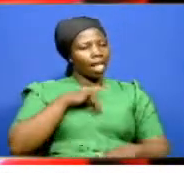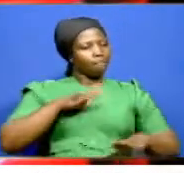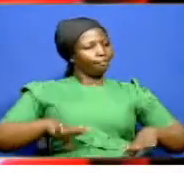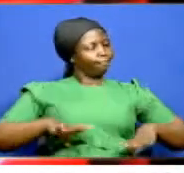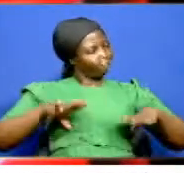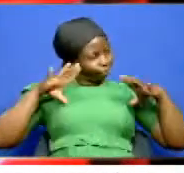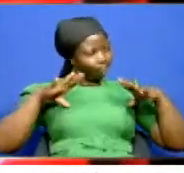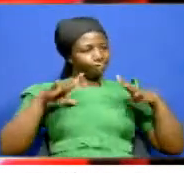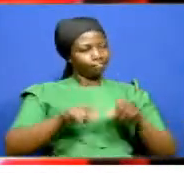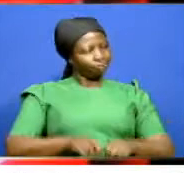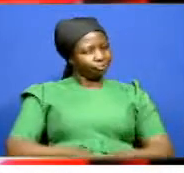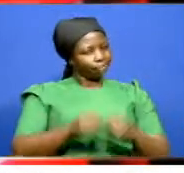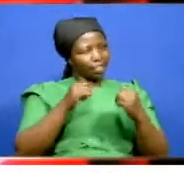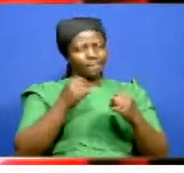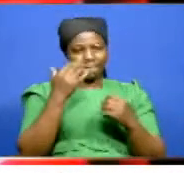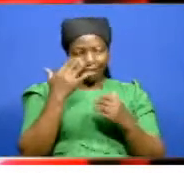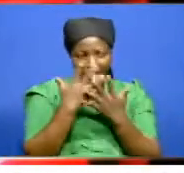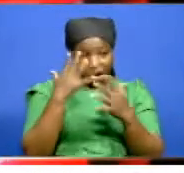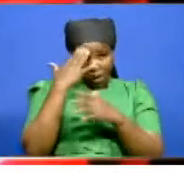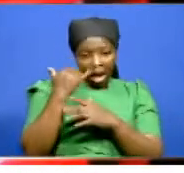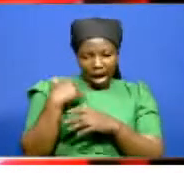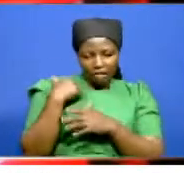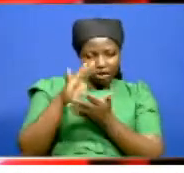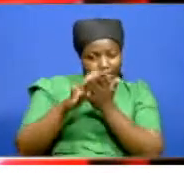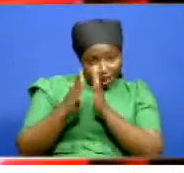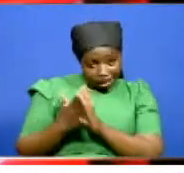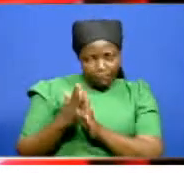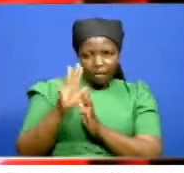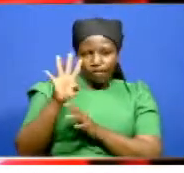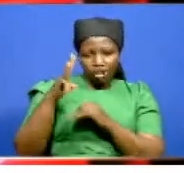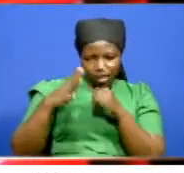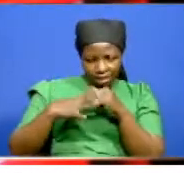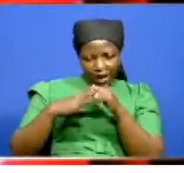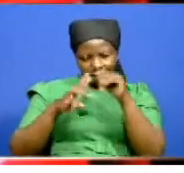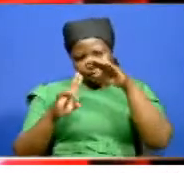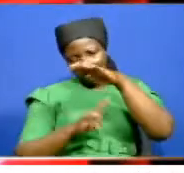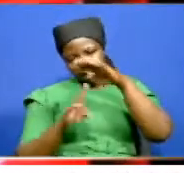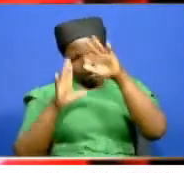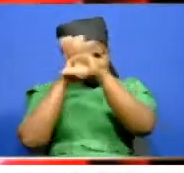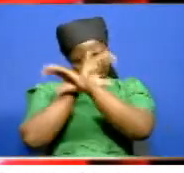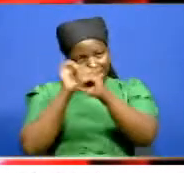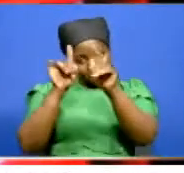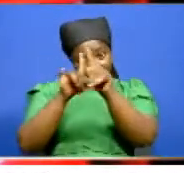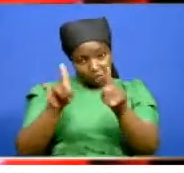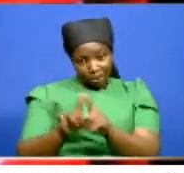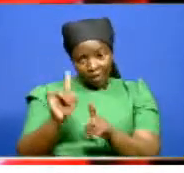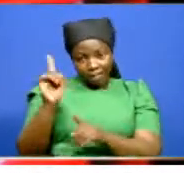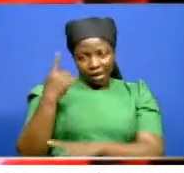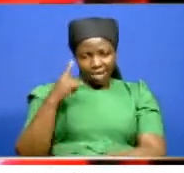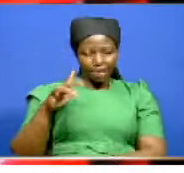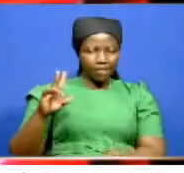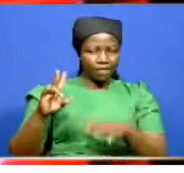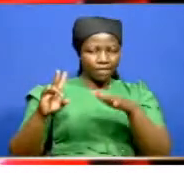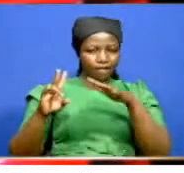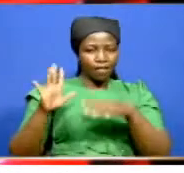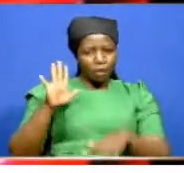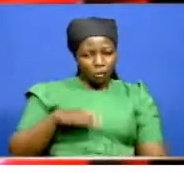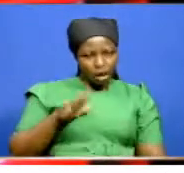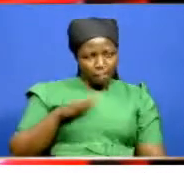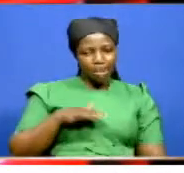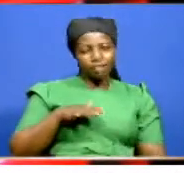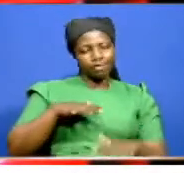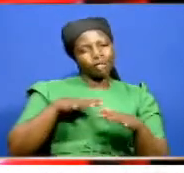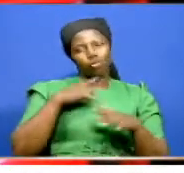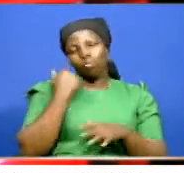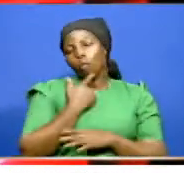by going into history books as the 49th vice president and the first female occupant of that office in the